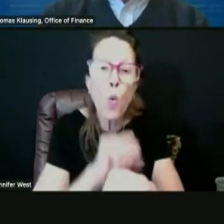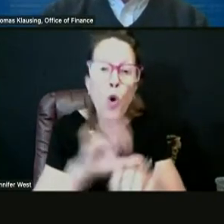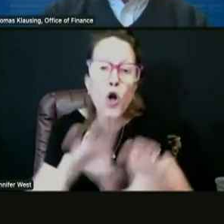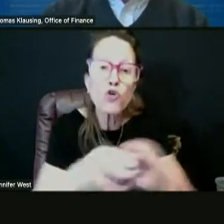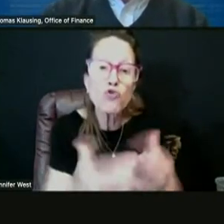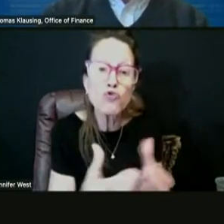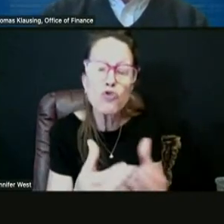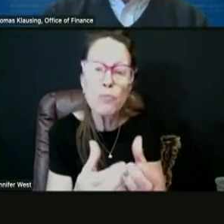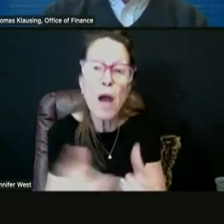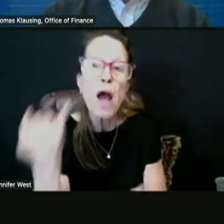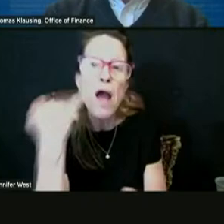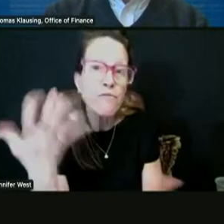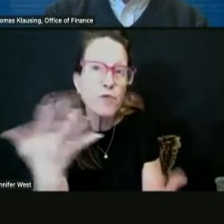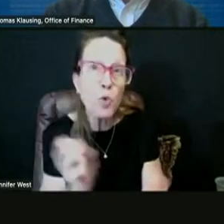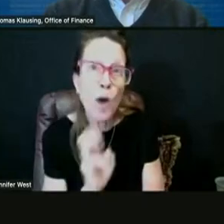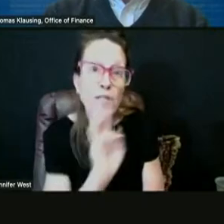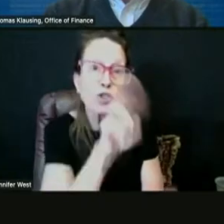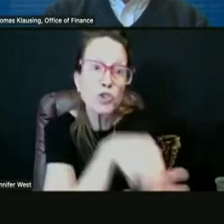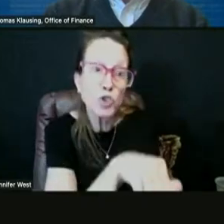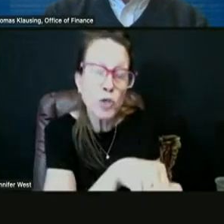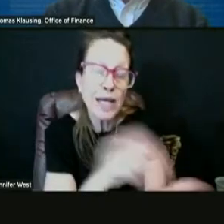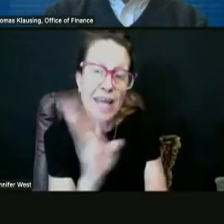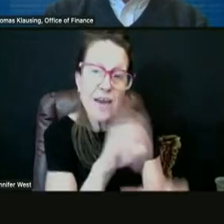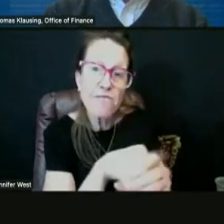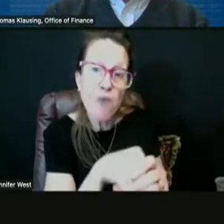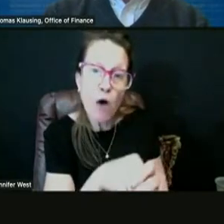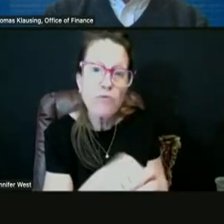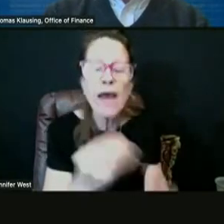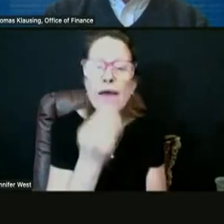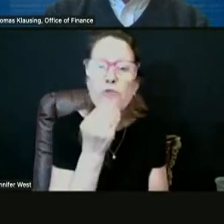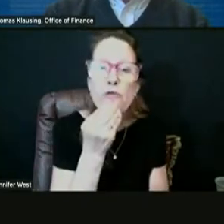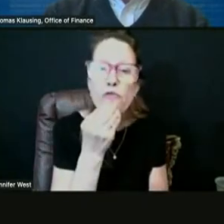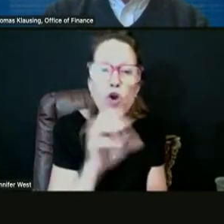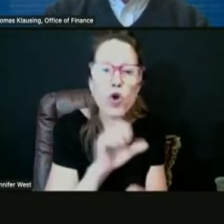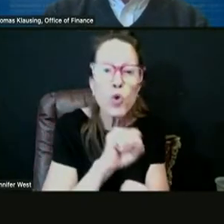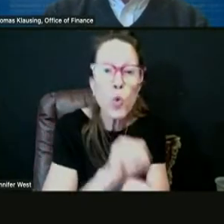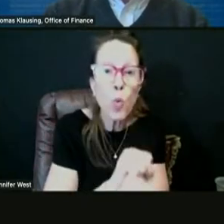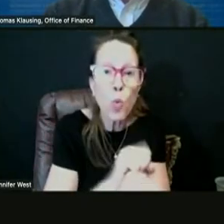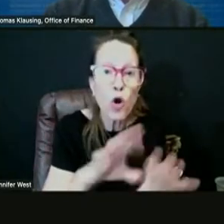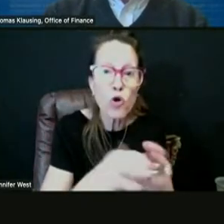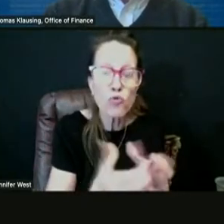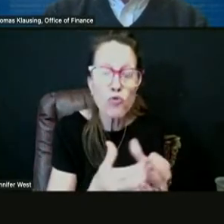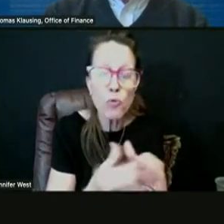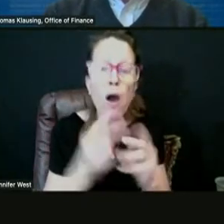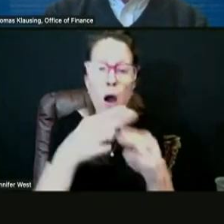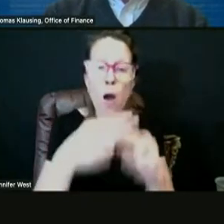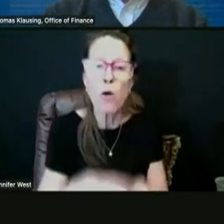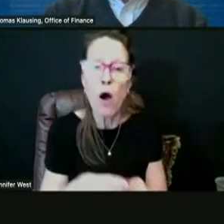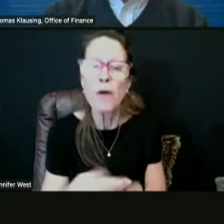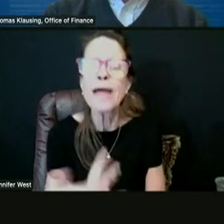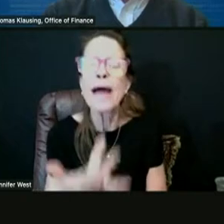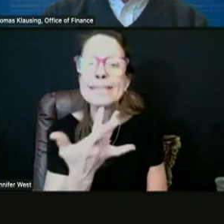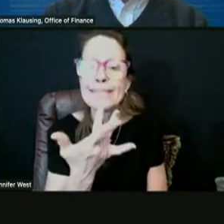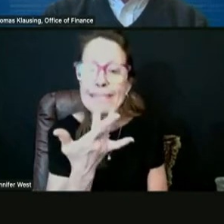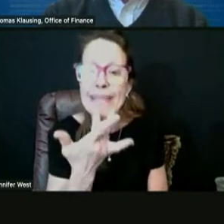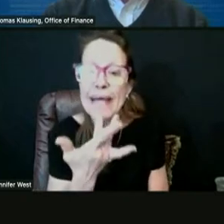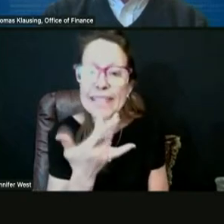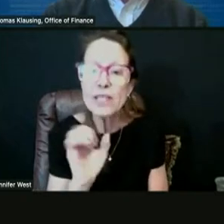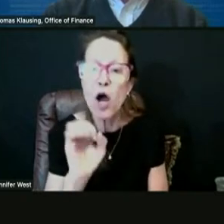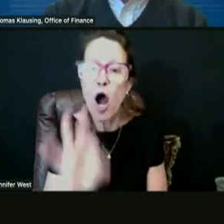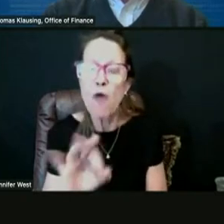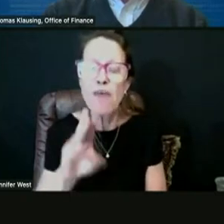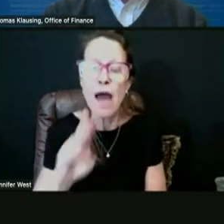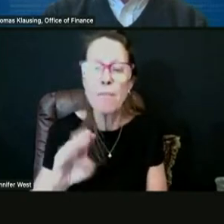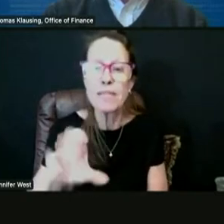And if you are interested in joining that and joining us in our Taste of MCPS, and that's when we bring our students in to taste different menu options,